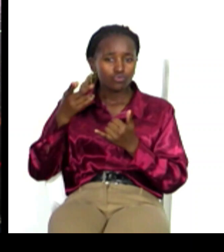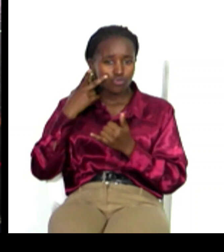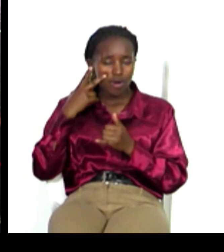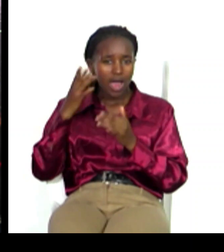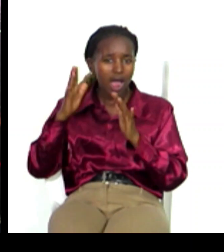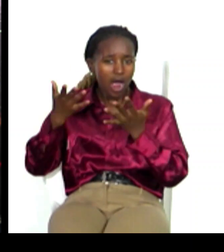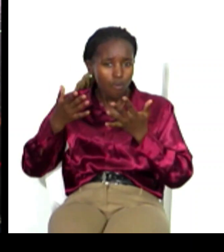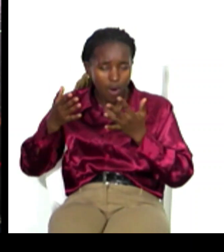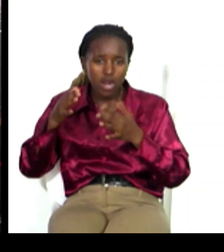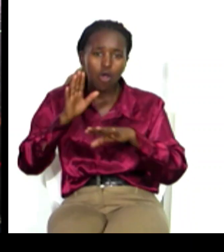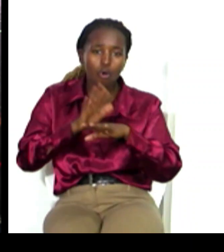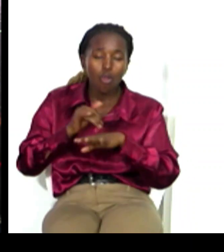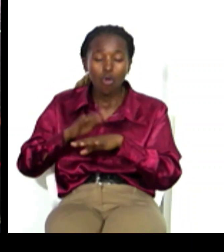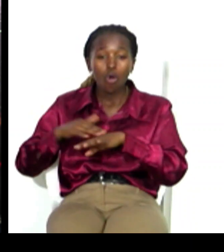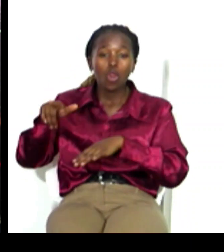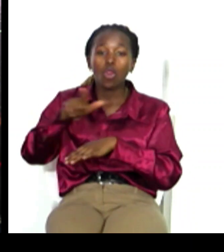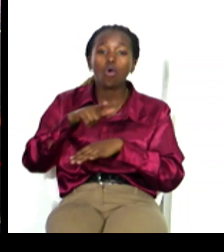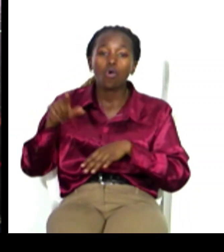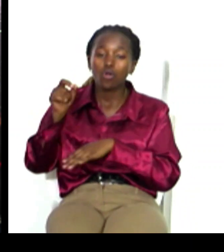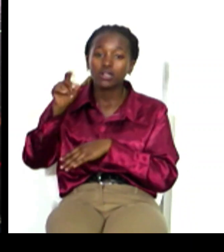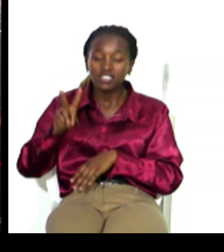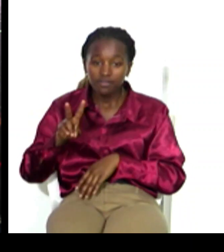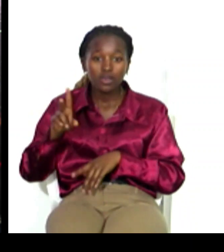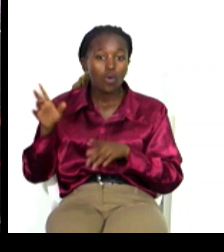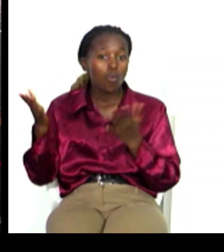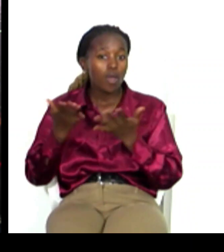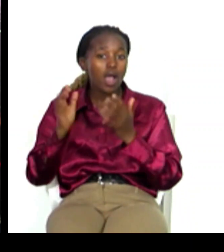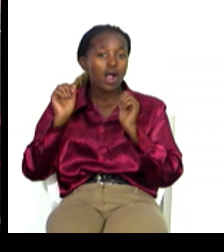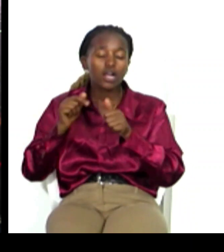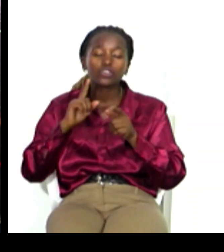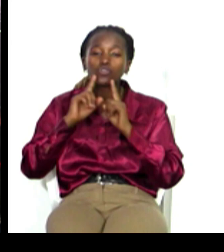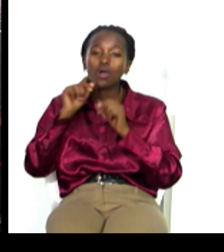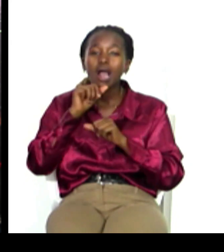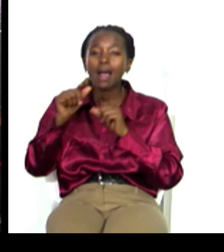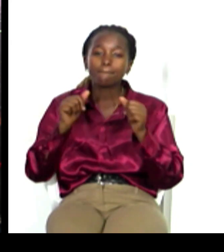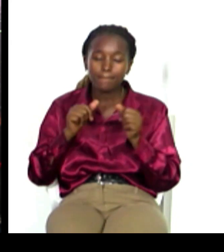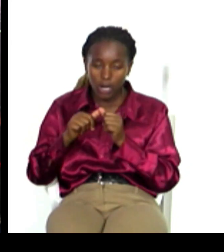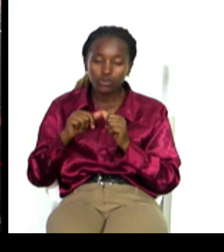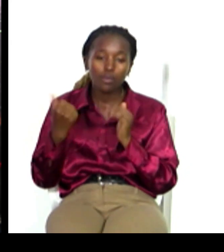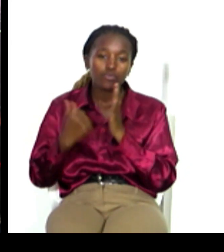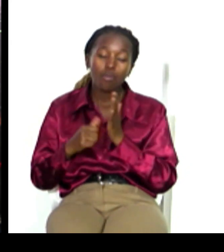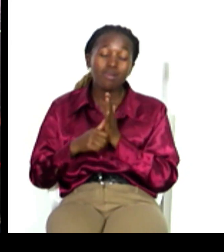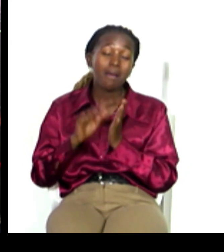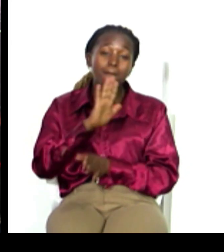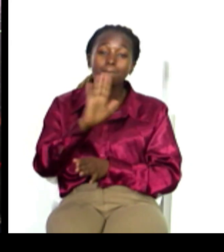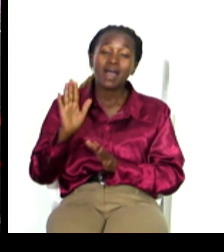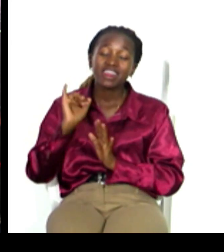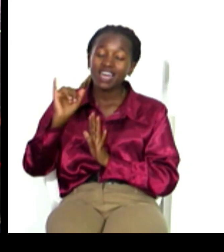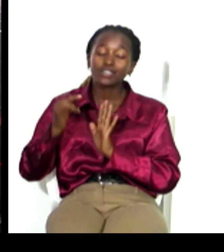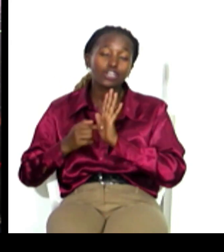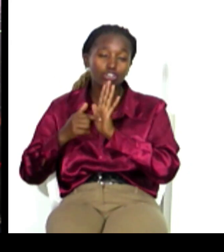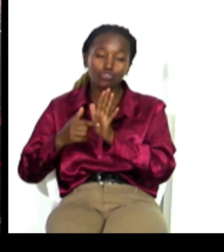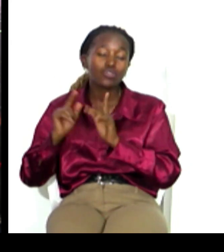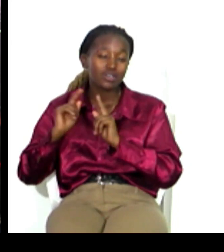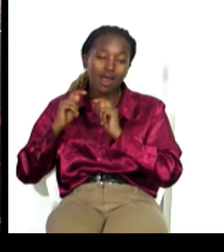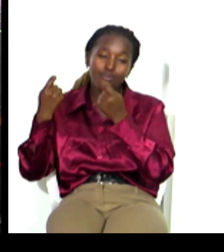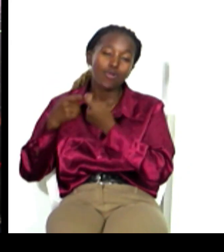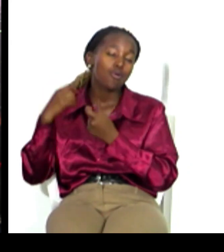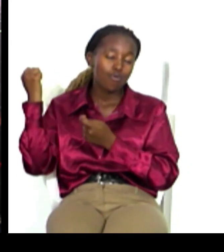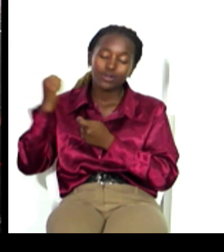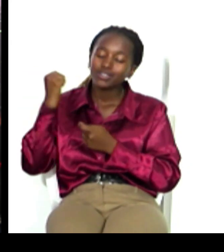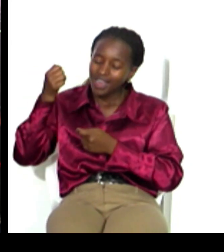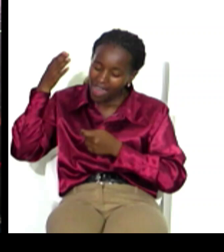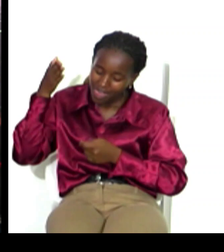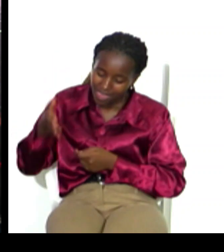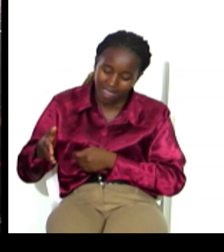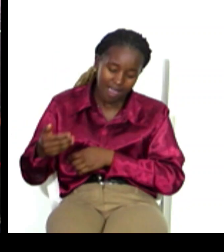local channel ndiye akuje raise issues zake, it means that tribal politics is still there. It is still there.